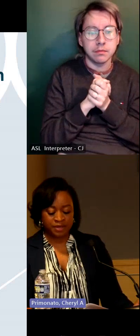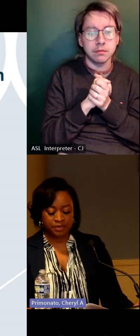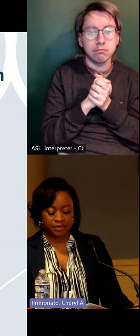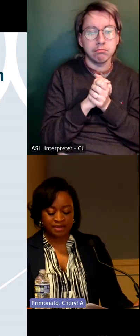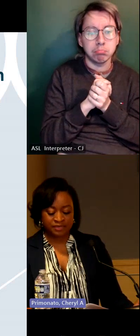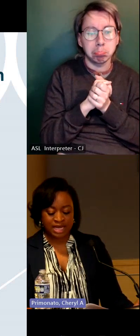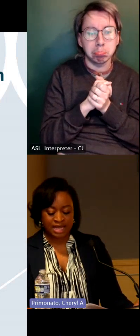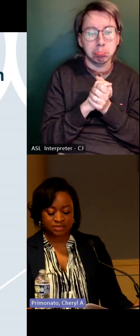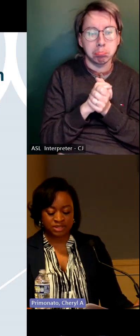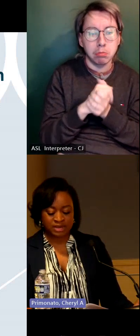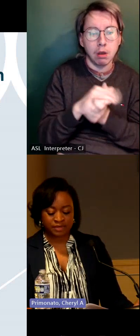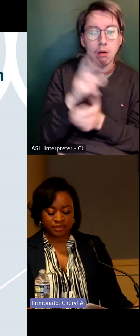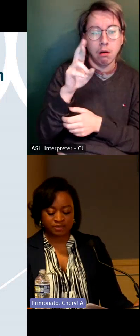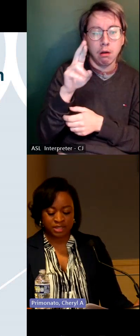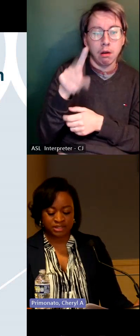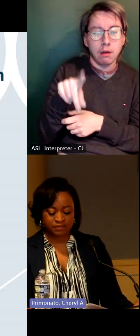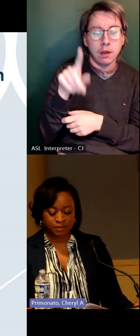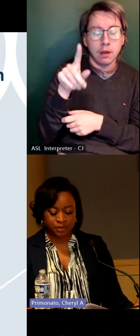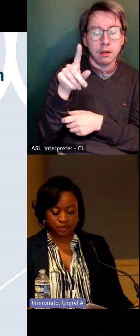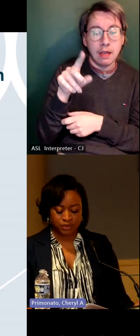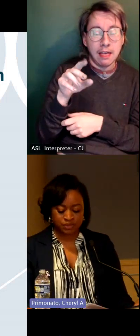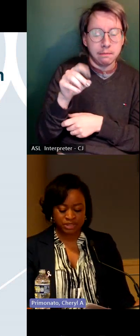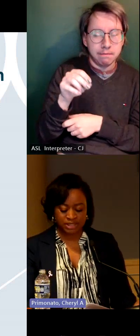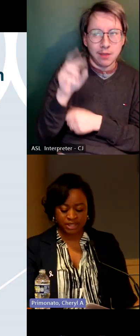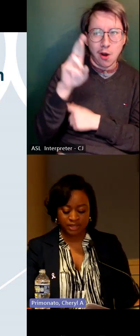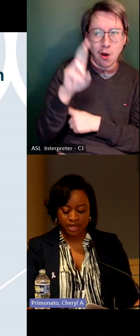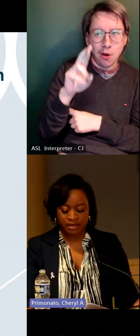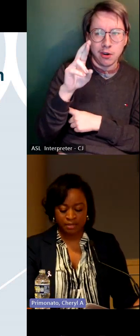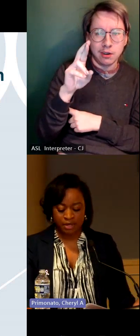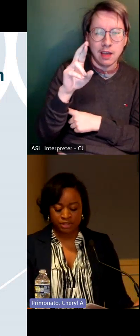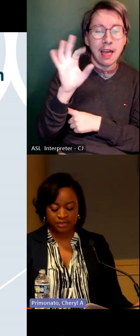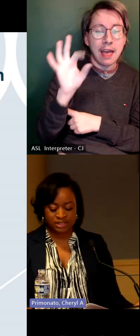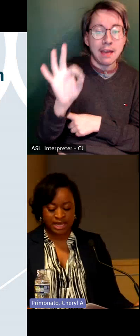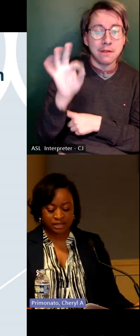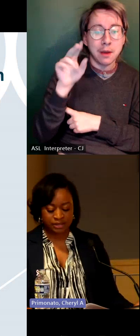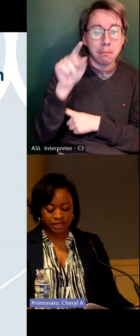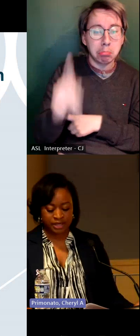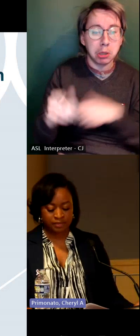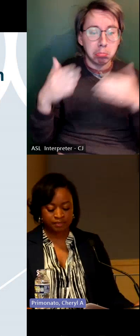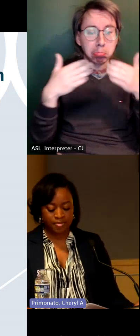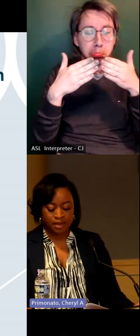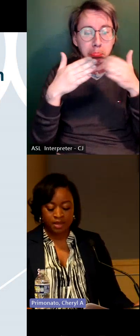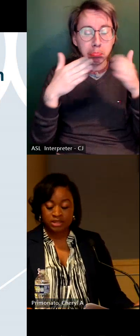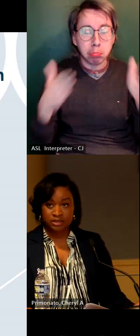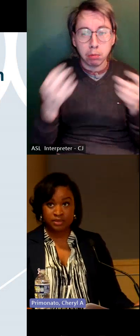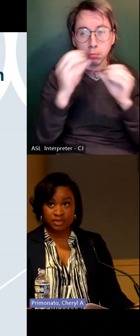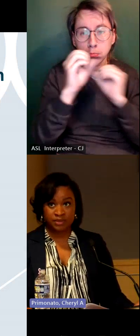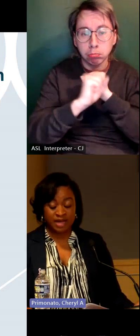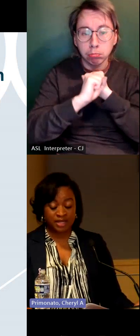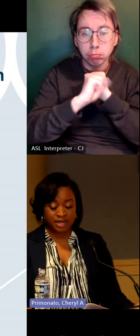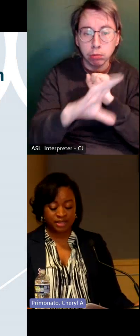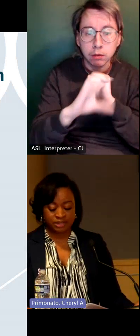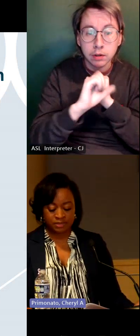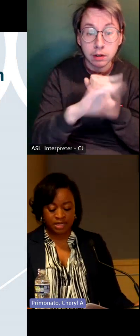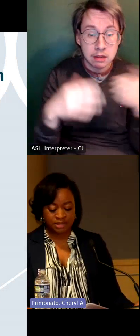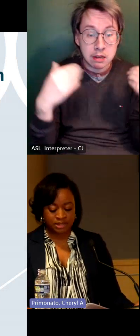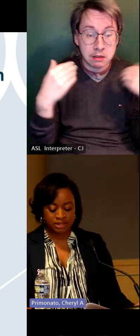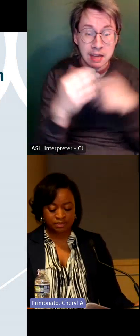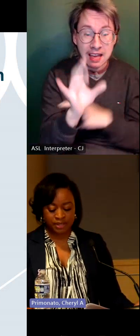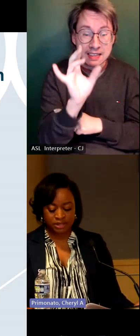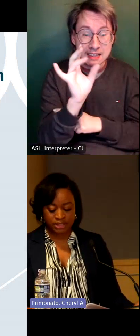The RFP was advertised and 7 responsive proposals received in March of this calendar year. To evaluate